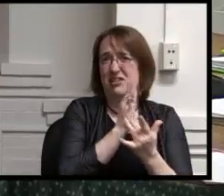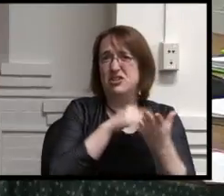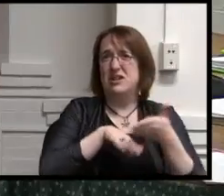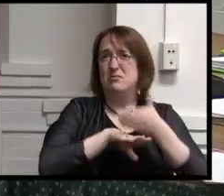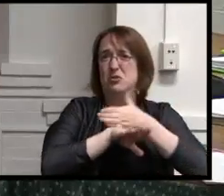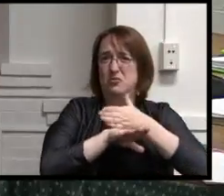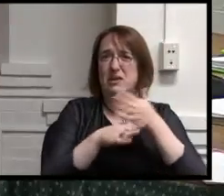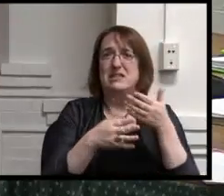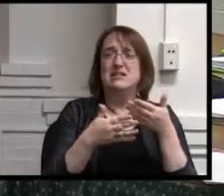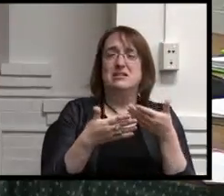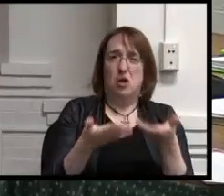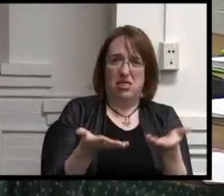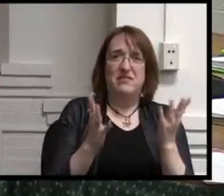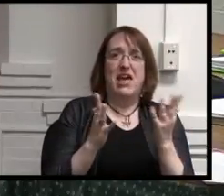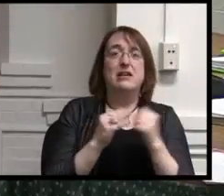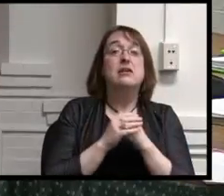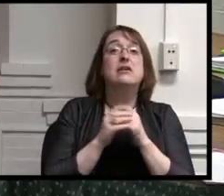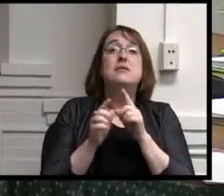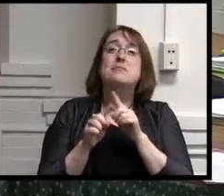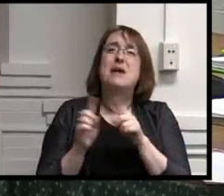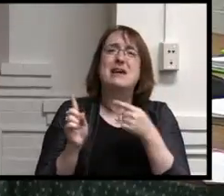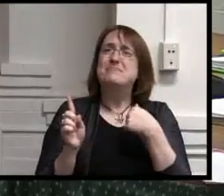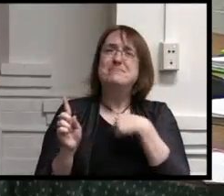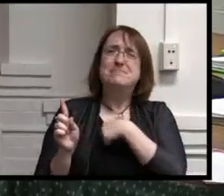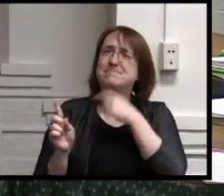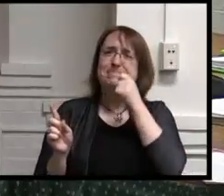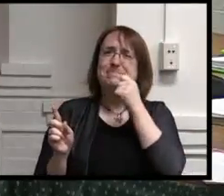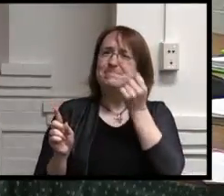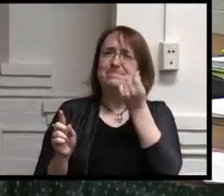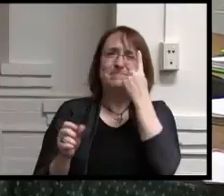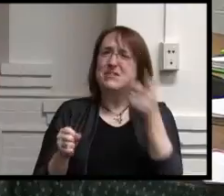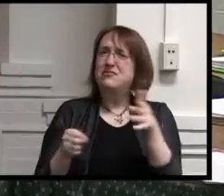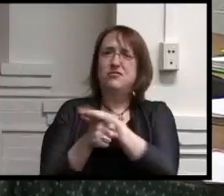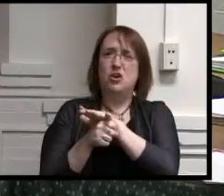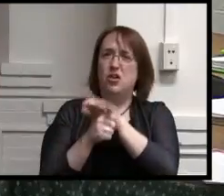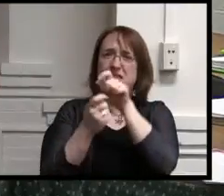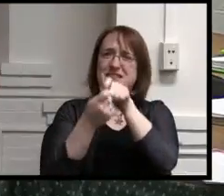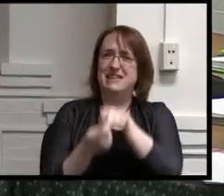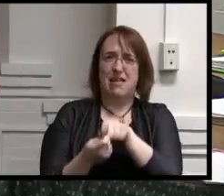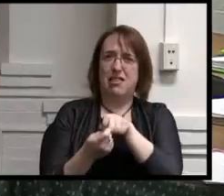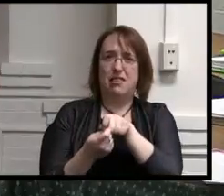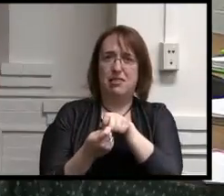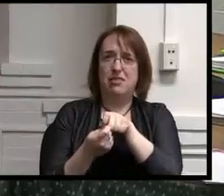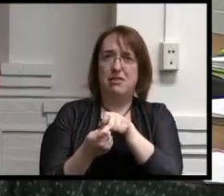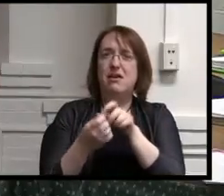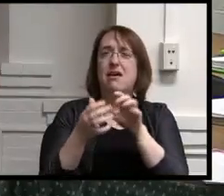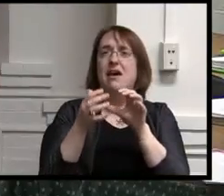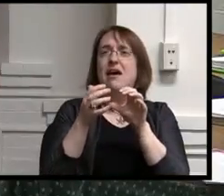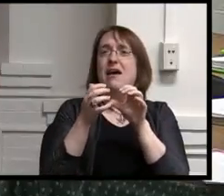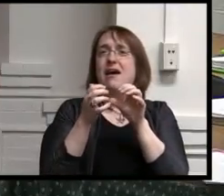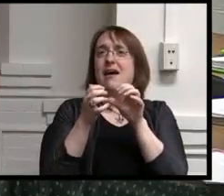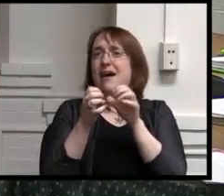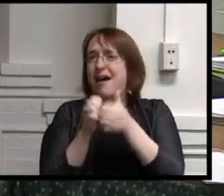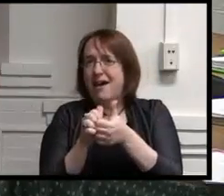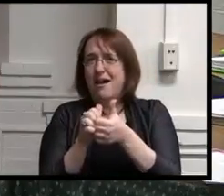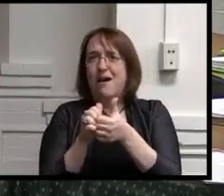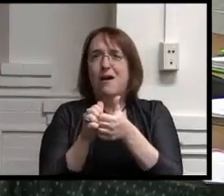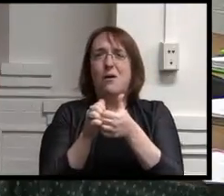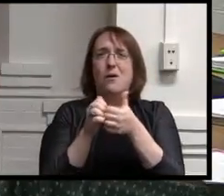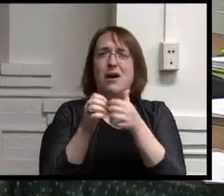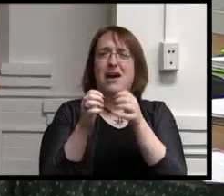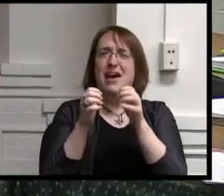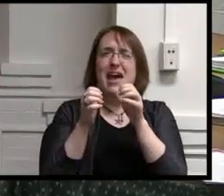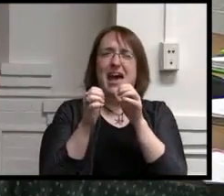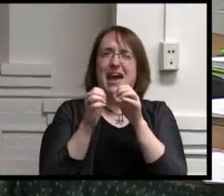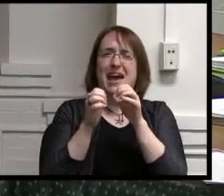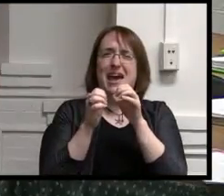technology, but not having a really good grip on the details of in what ways we were